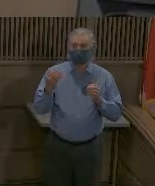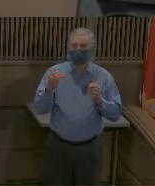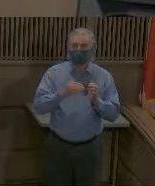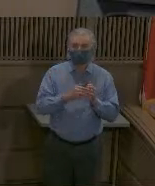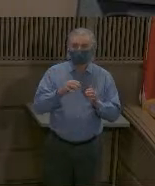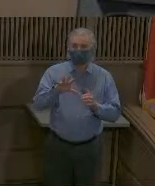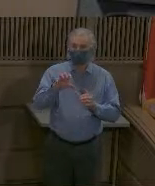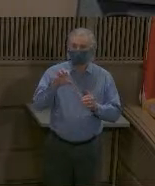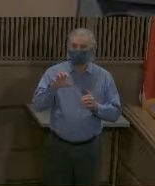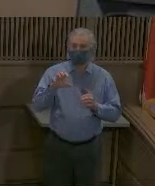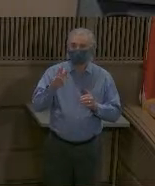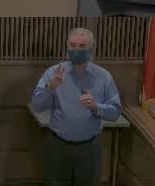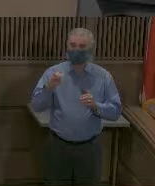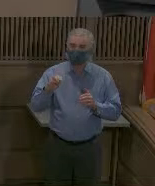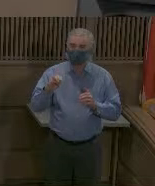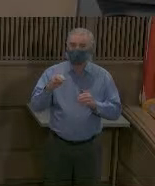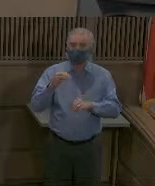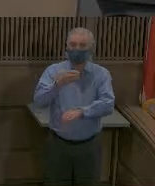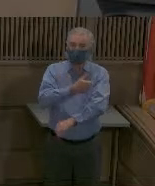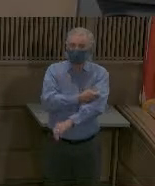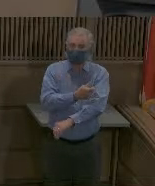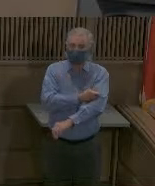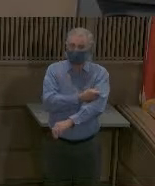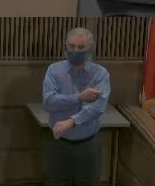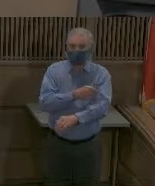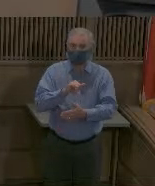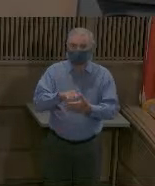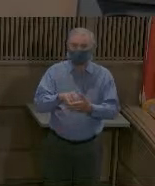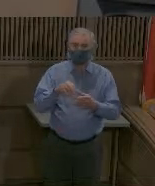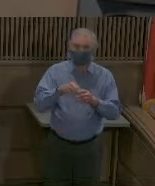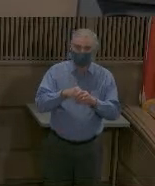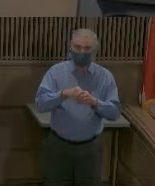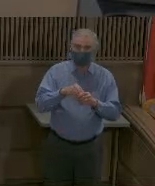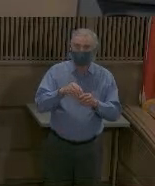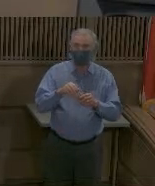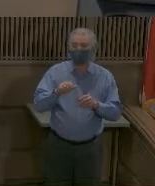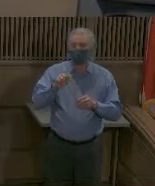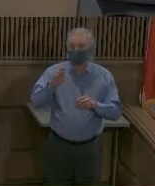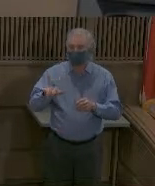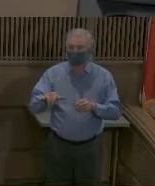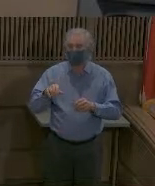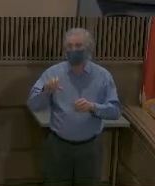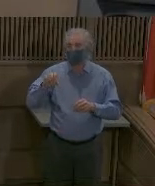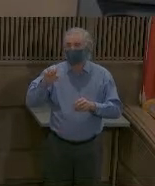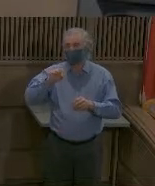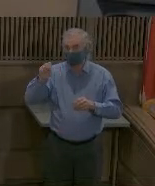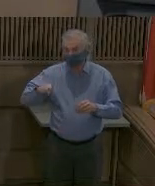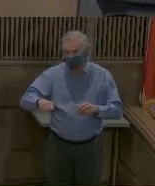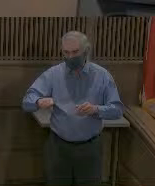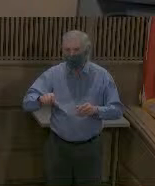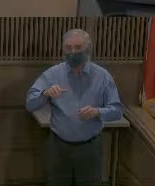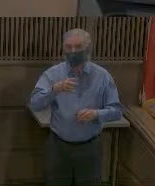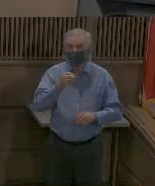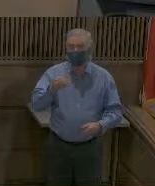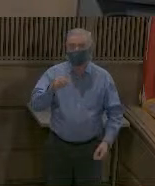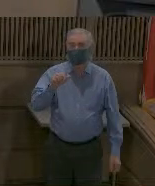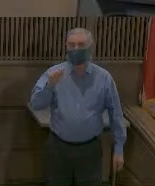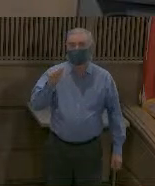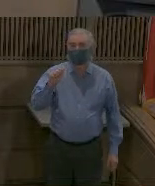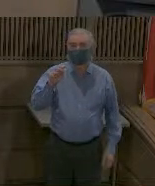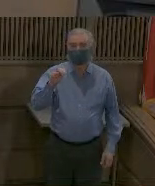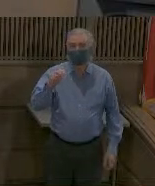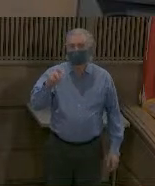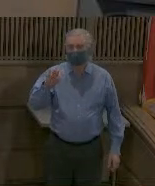11,563 vaccines in our area. That is including in Americus, Albany, and Sylvester. We'll continue on with